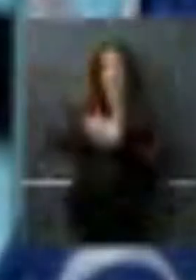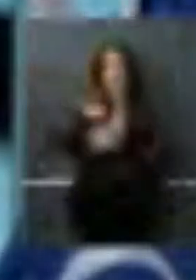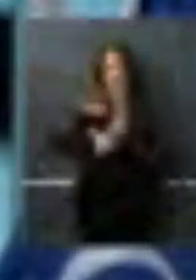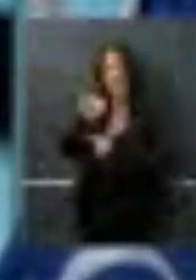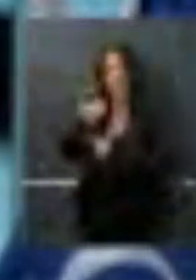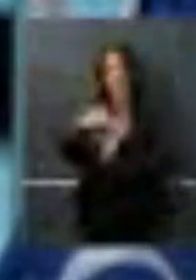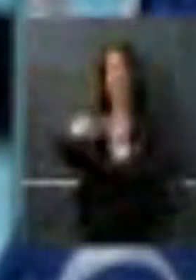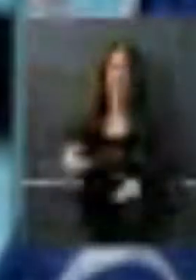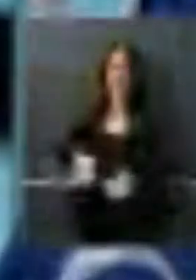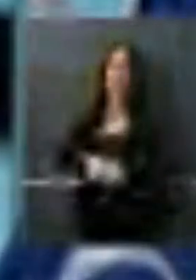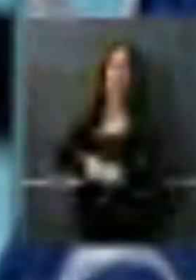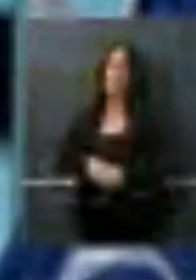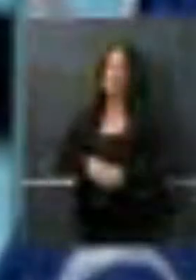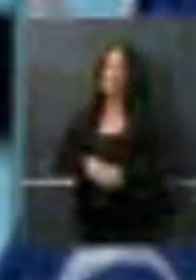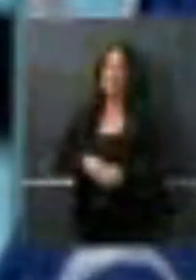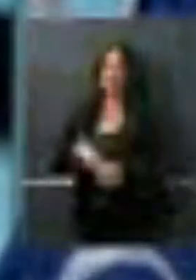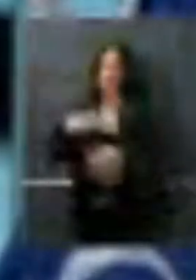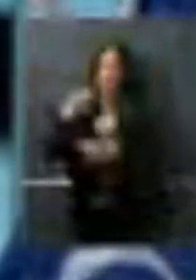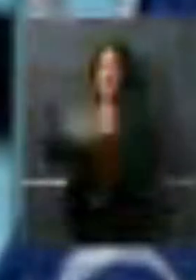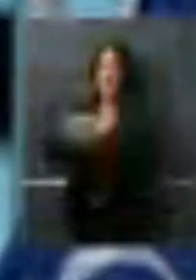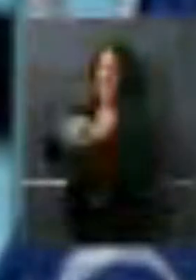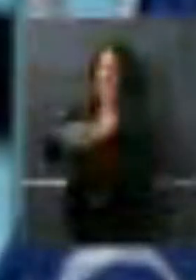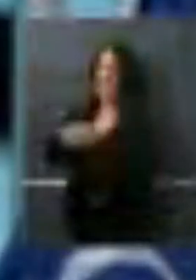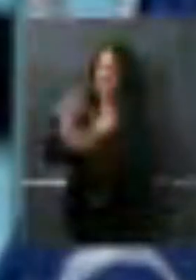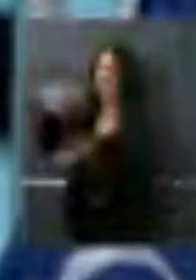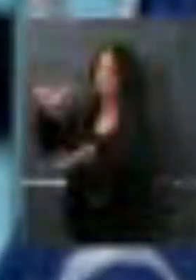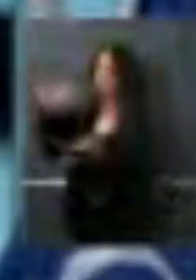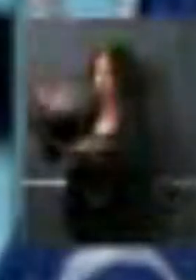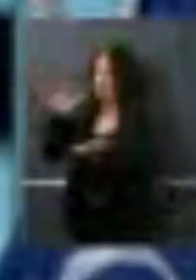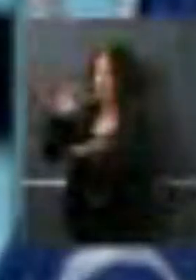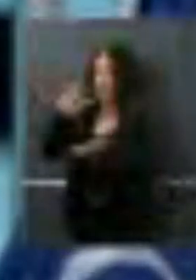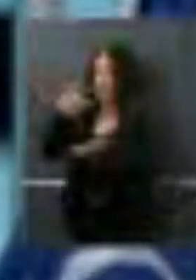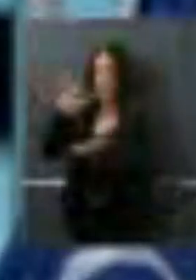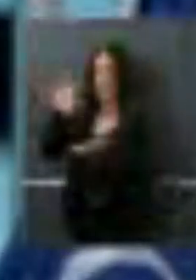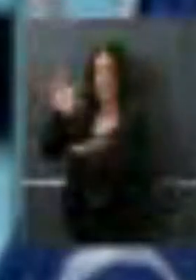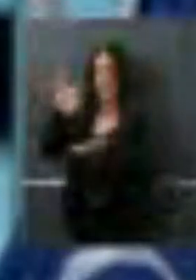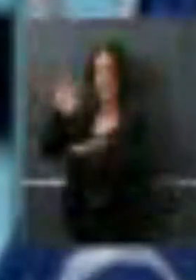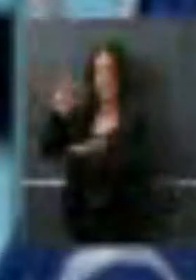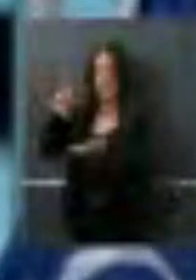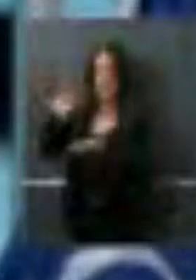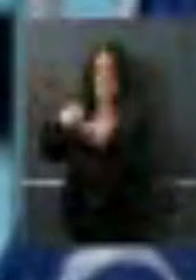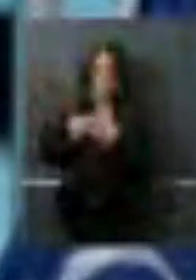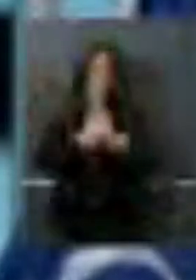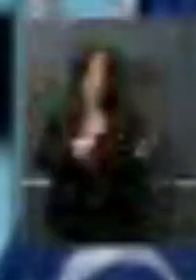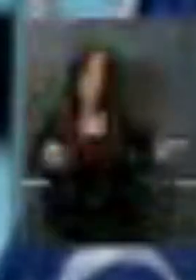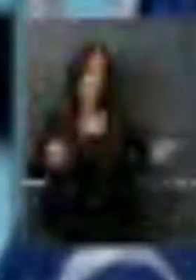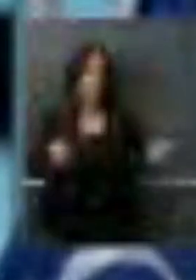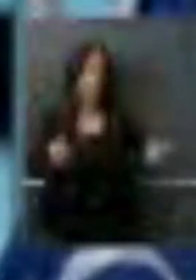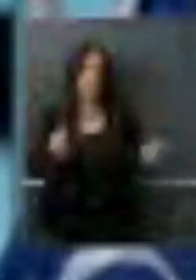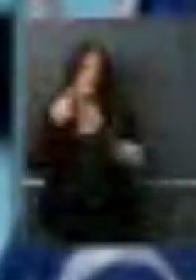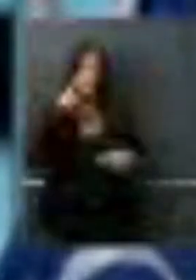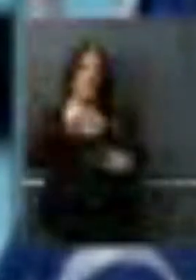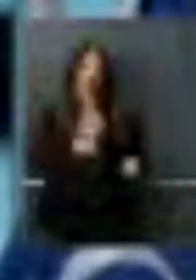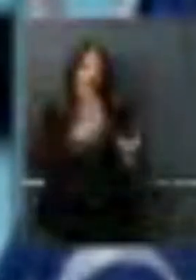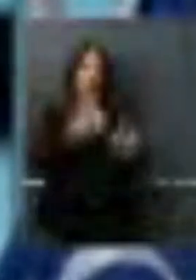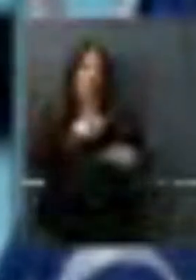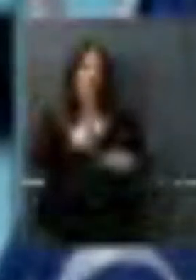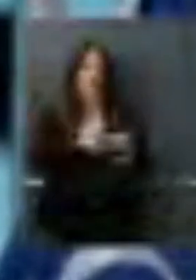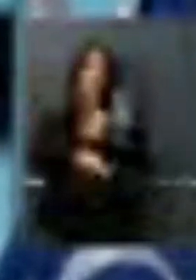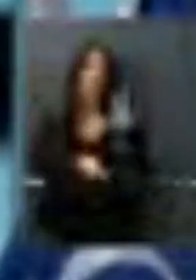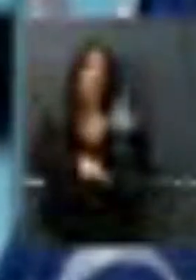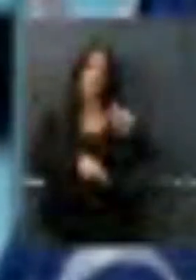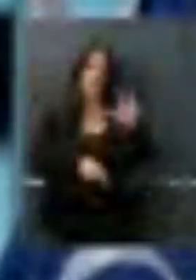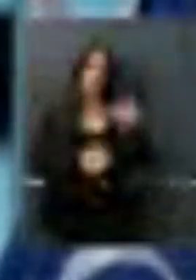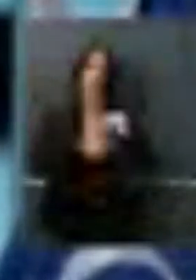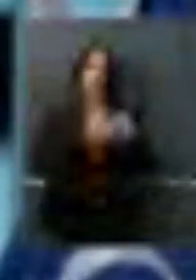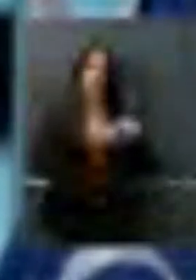checks and only 3.3 million people have filed claims. Those were folks who were in the queue before March